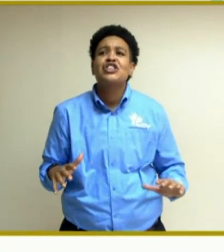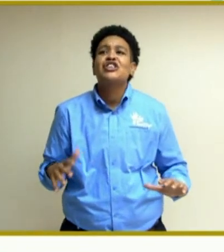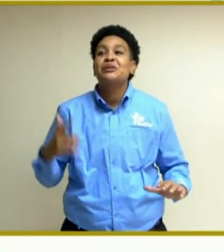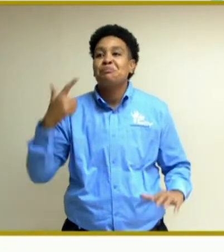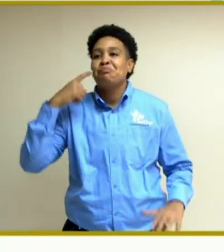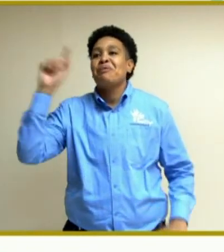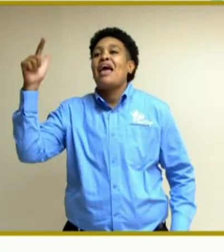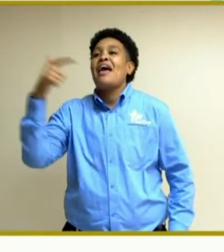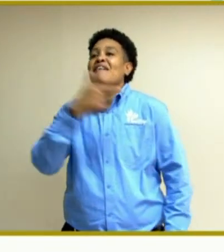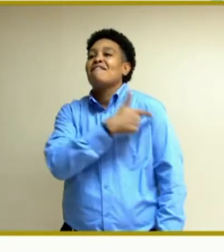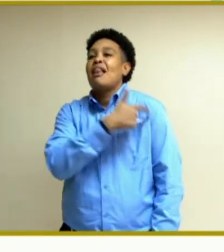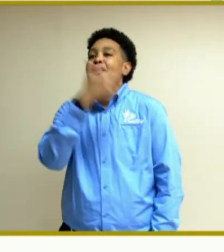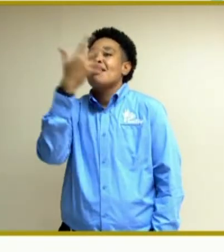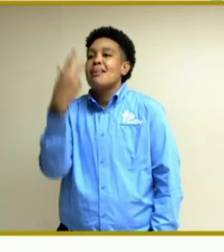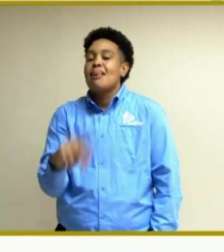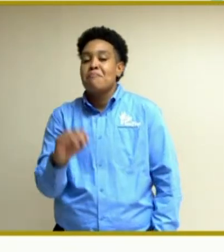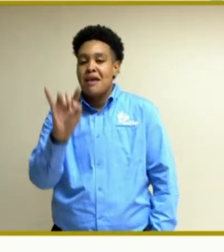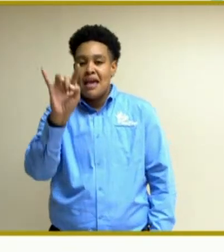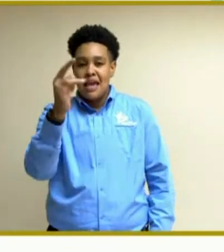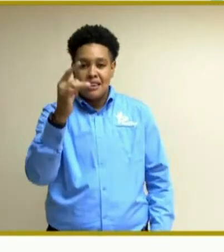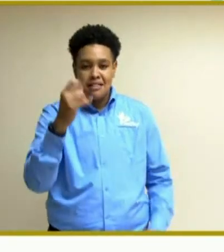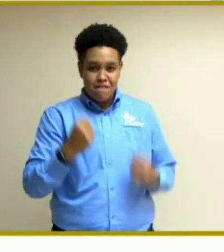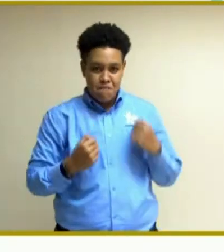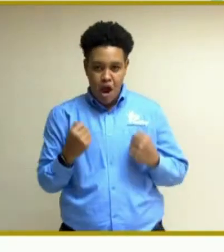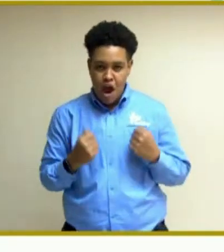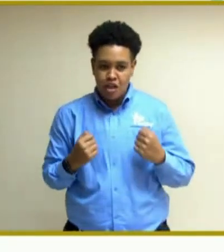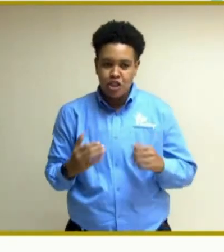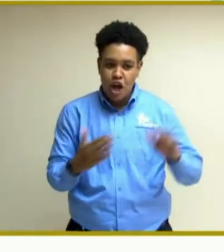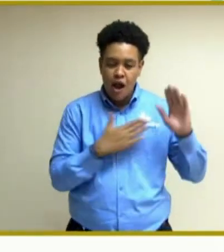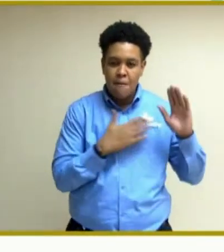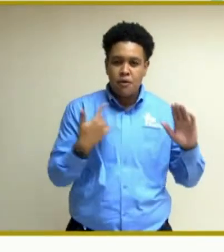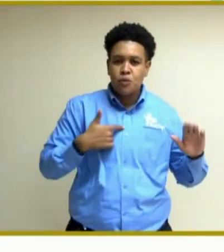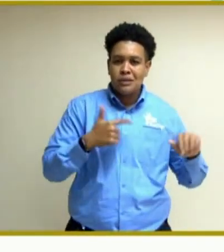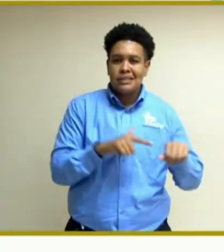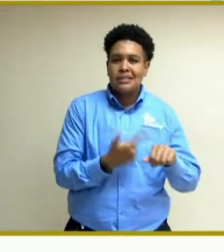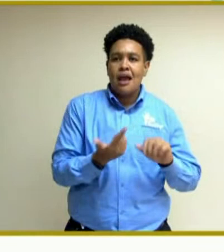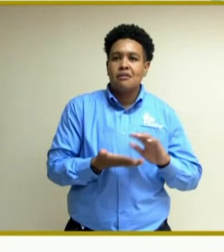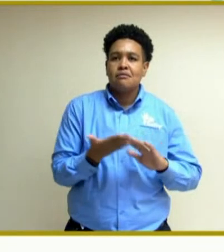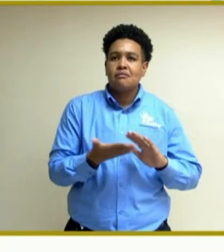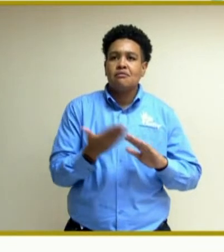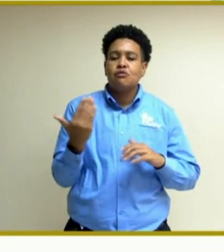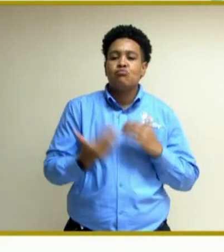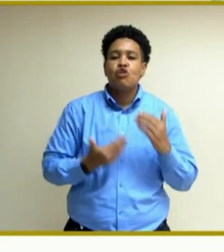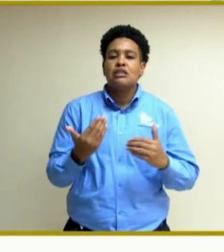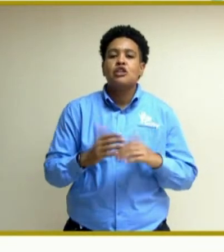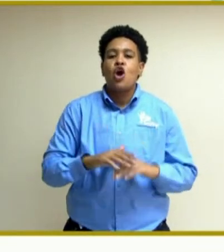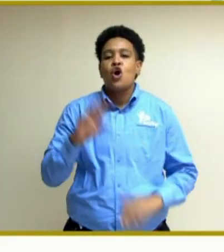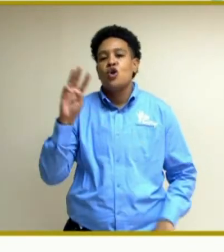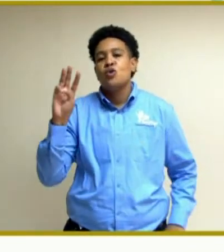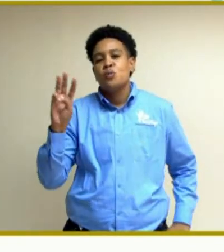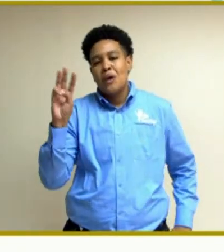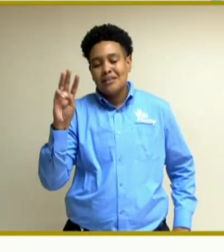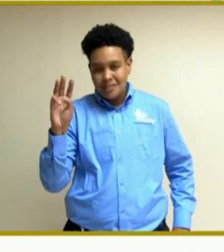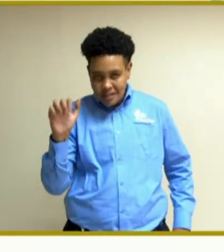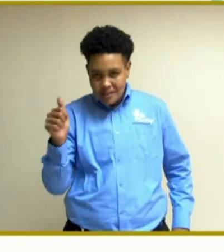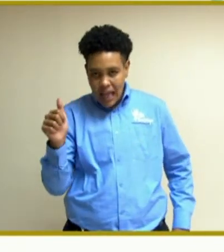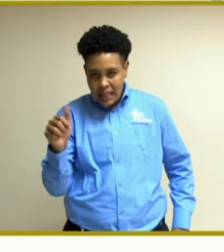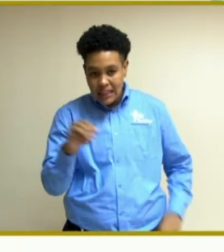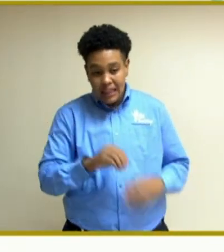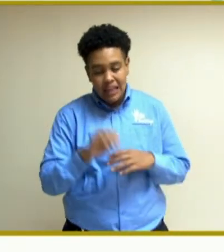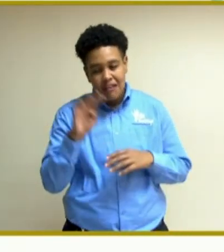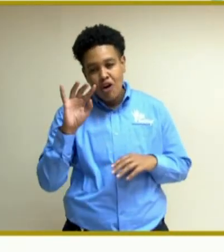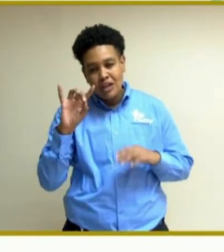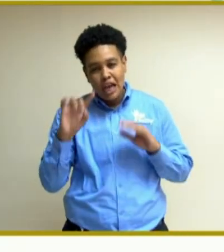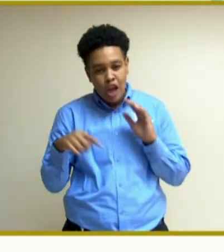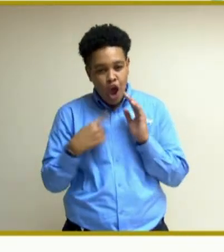the vaccines landed on the 8th, and as committed, we were able to begin our vaccination process, certainly within